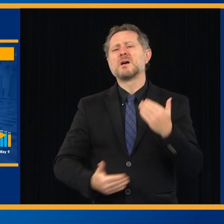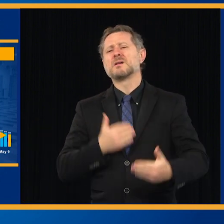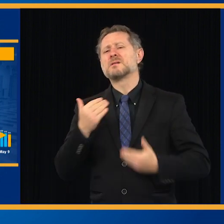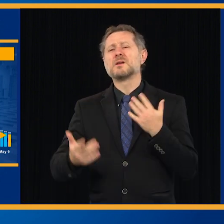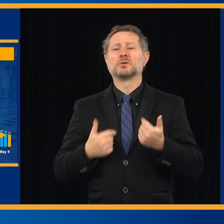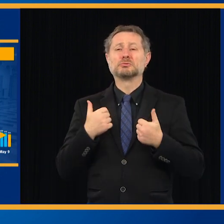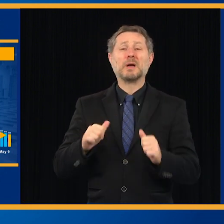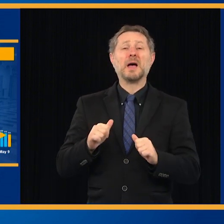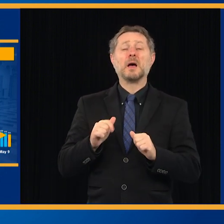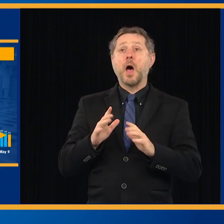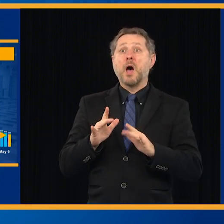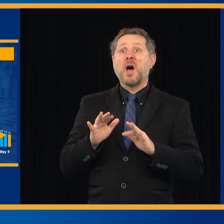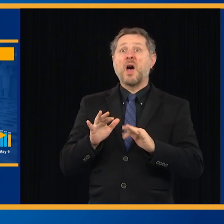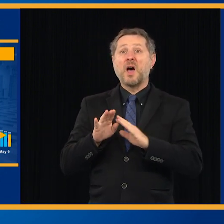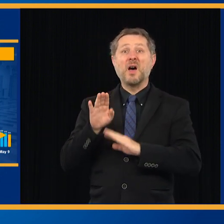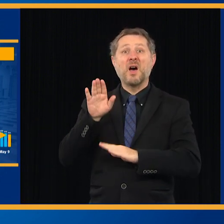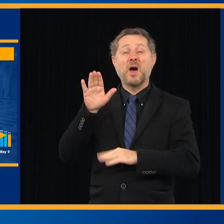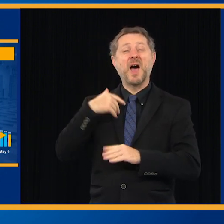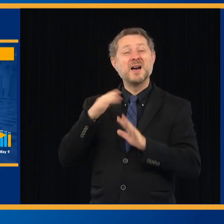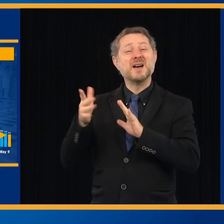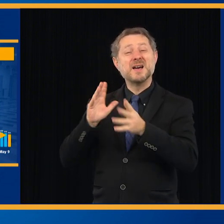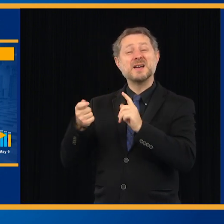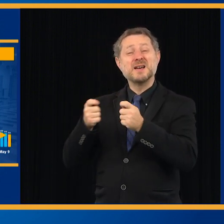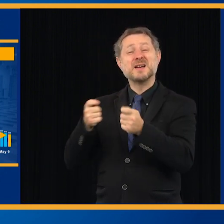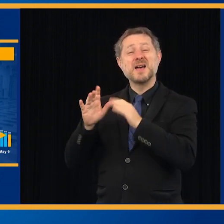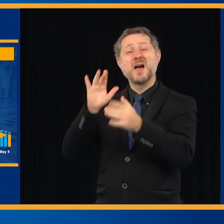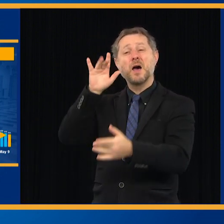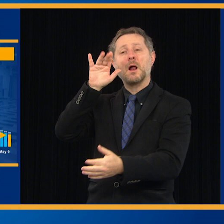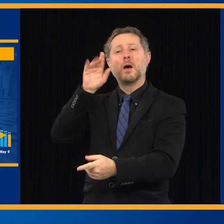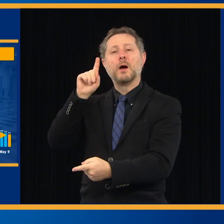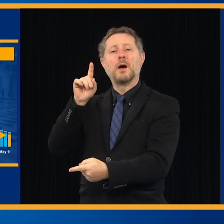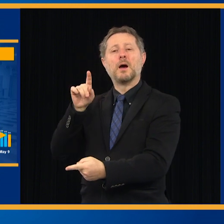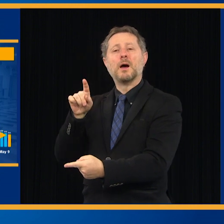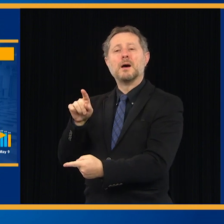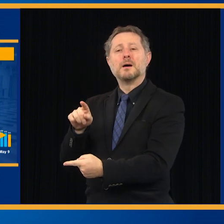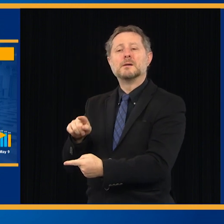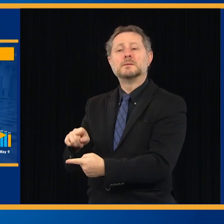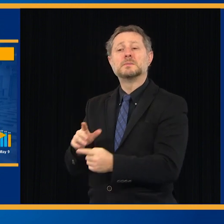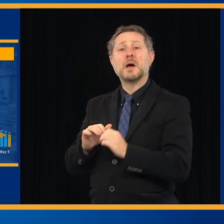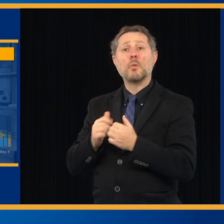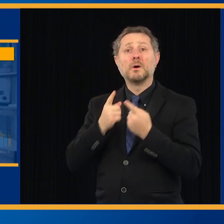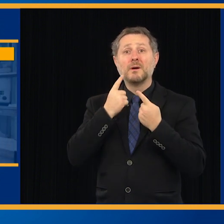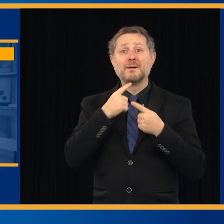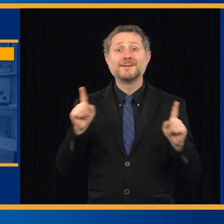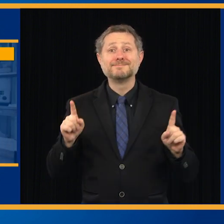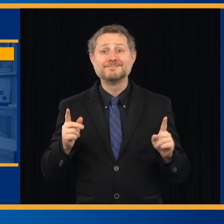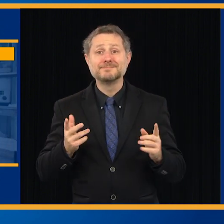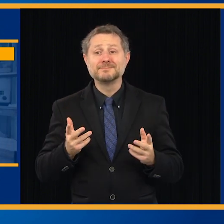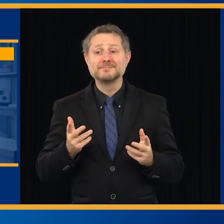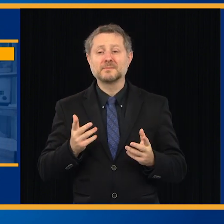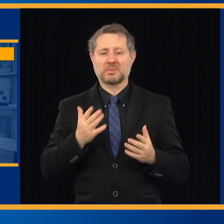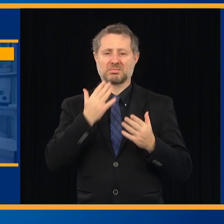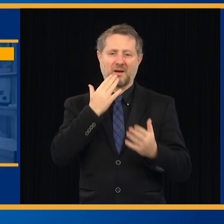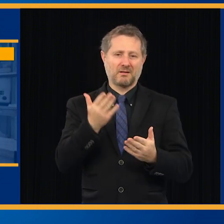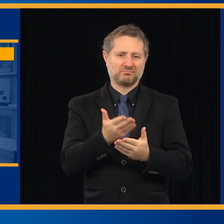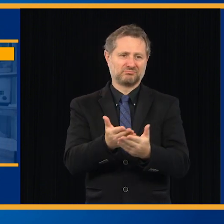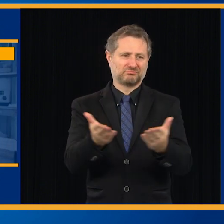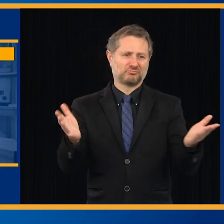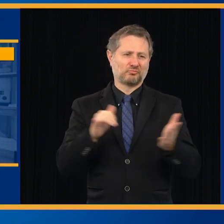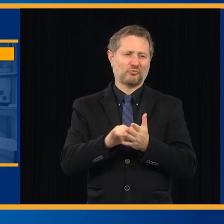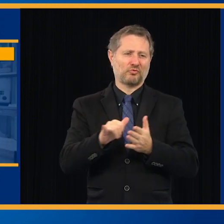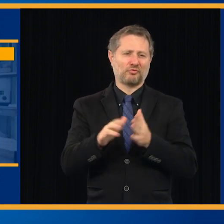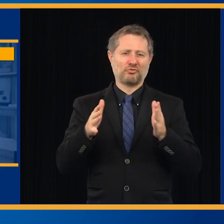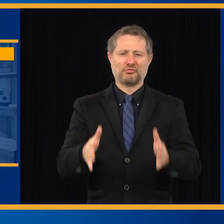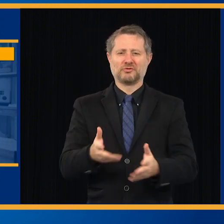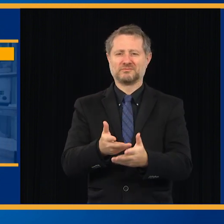of reducing the rate of infection, that's all thanks to New Yorkers and what New Yorkers did. Number